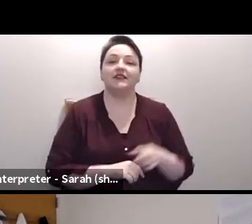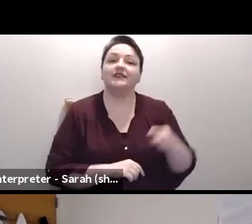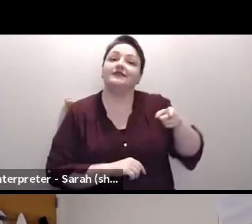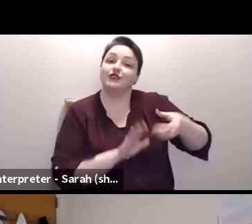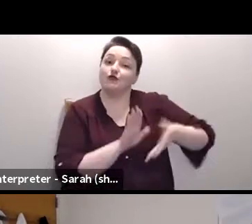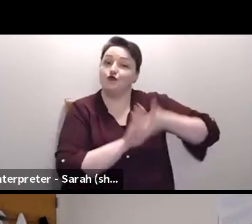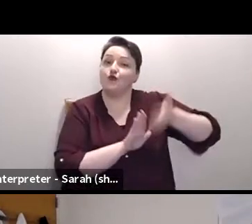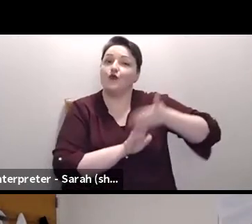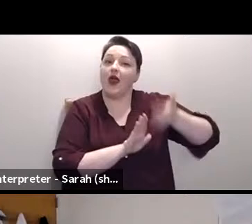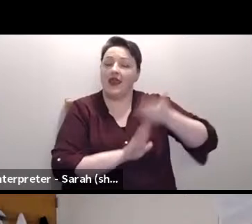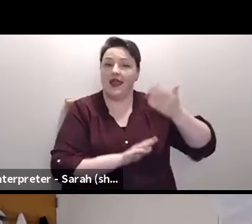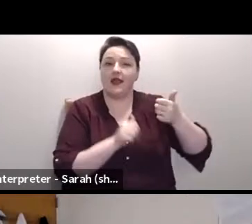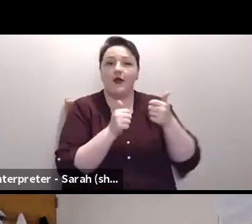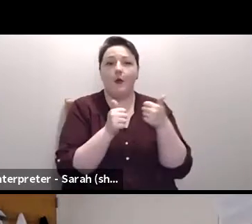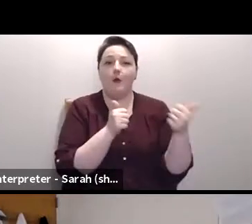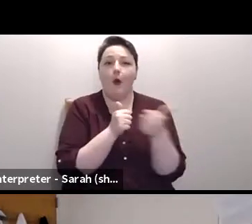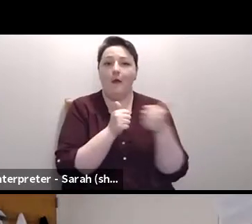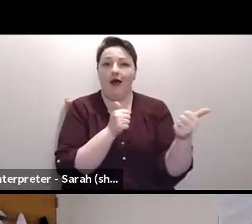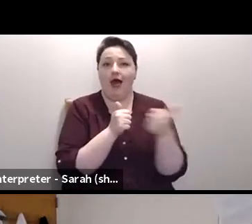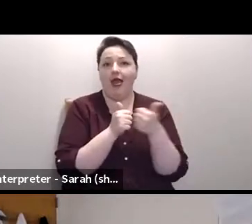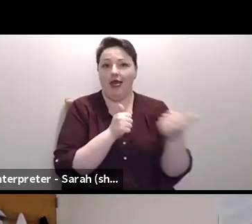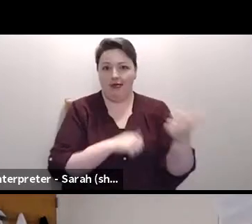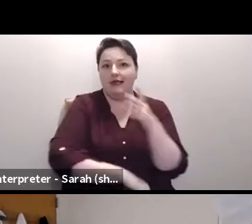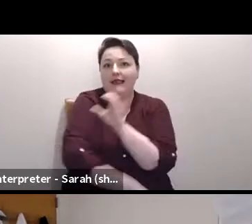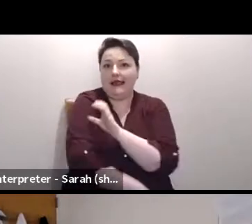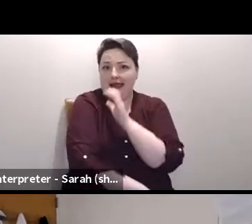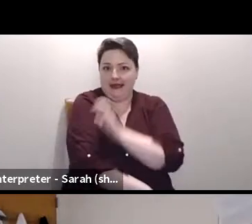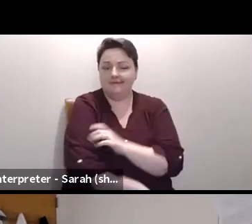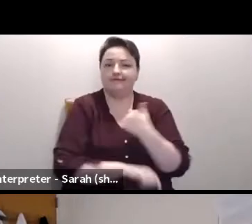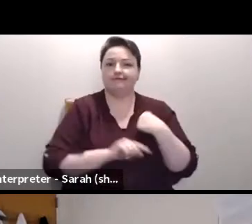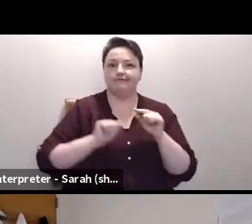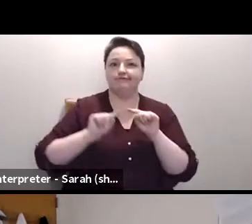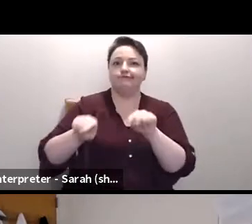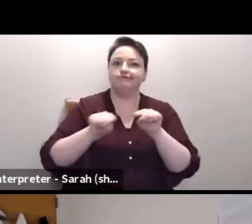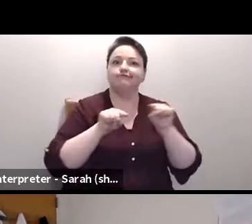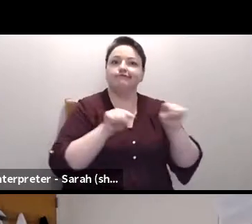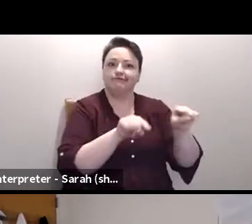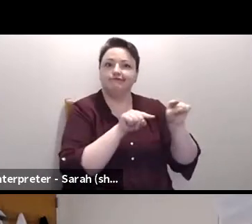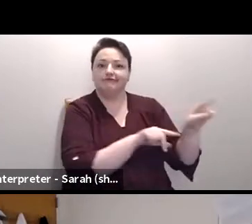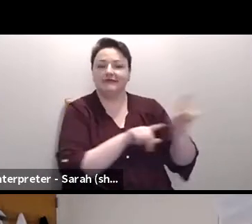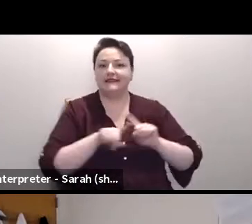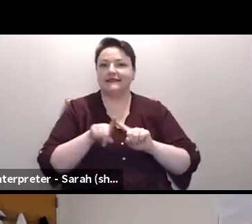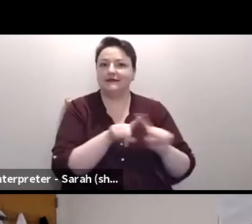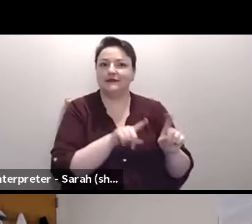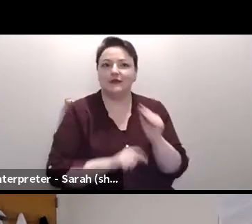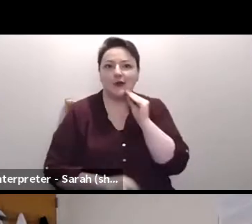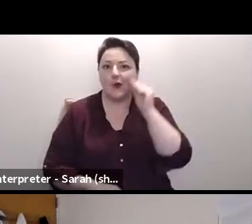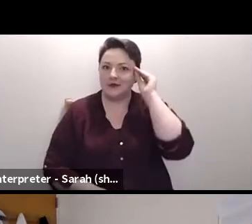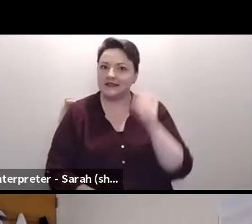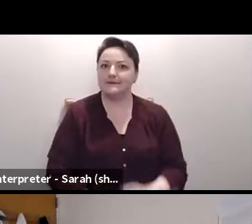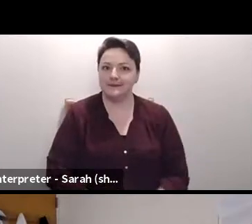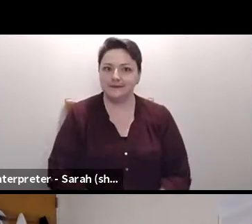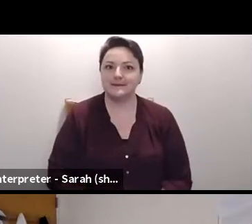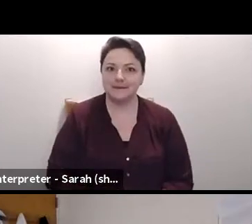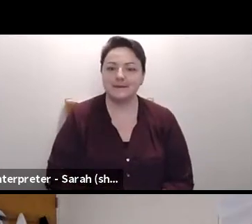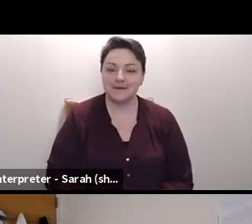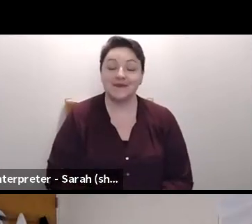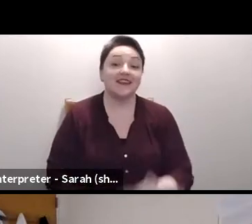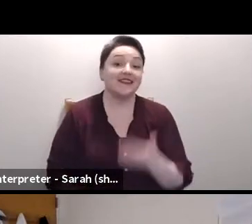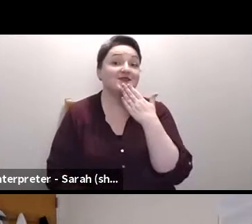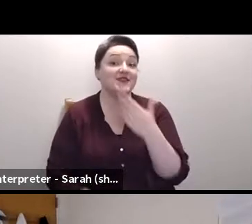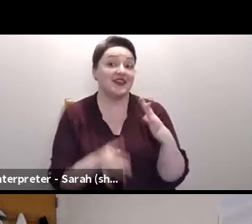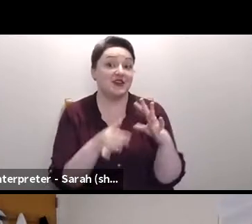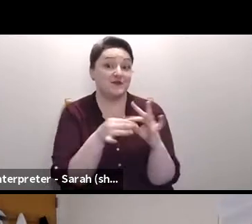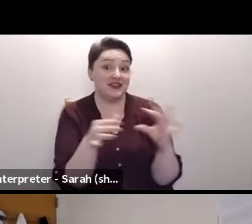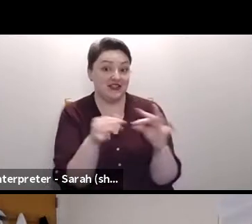mobile vaccine clinic and going to different homes and vaccinating people and their caregivers. So thank you very much for